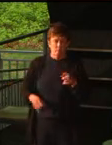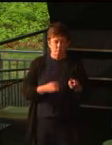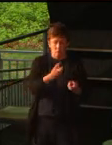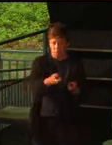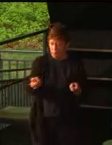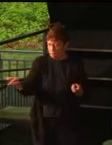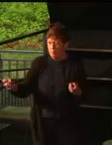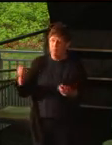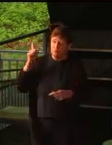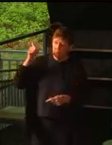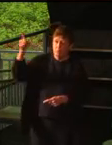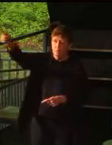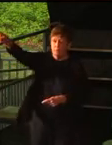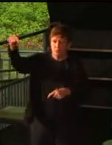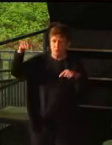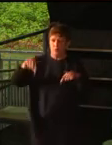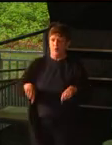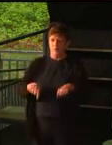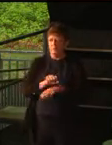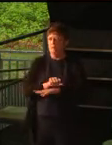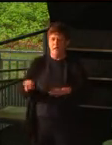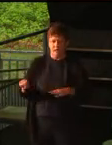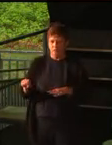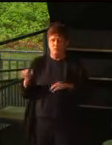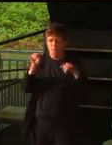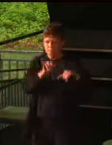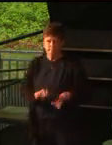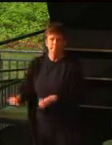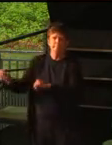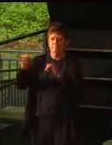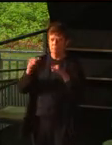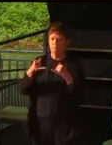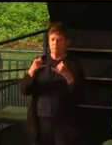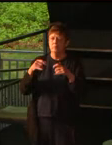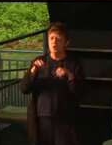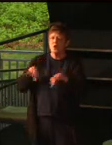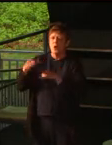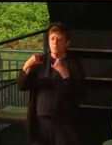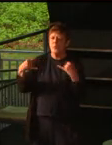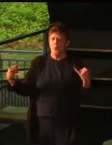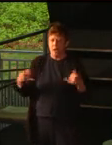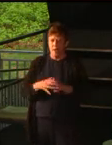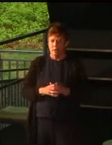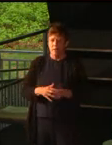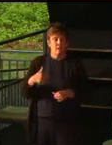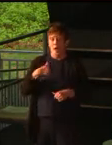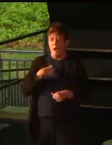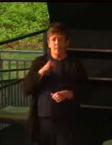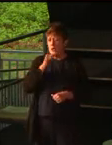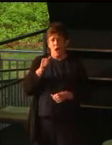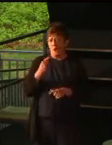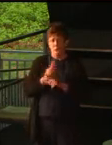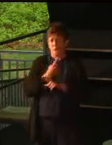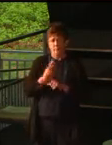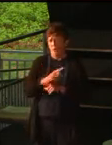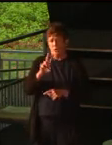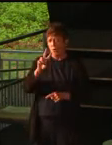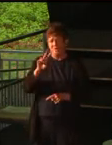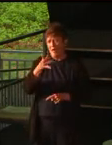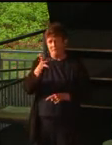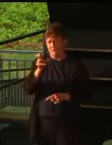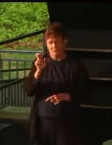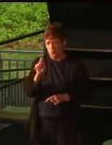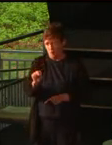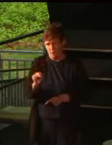the furthest seats to this stage. And look, I'm an unlikely valedictorian. Bristol has